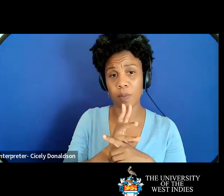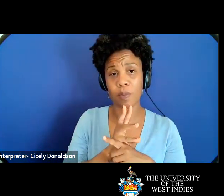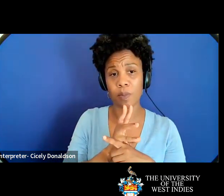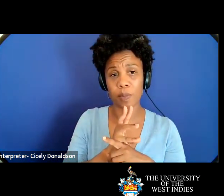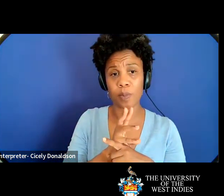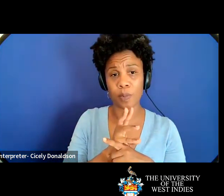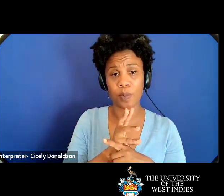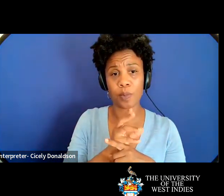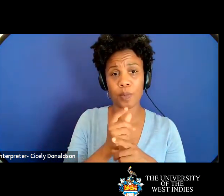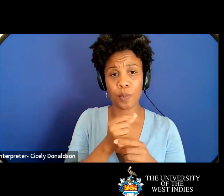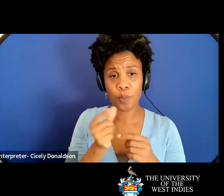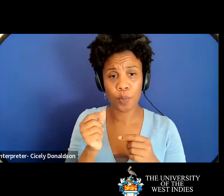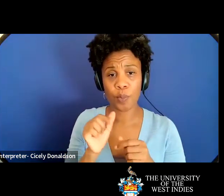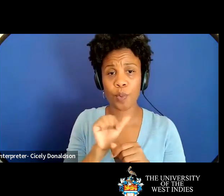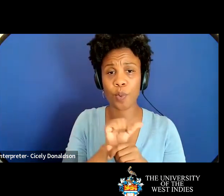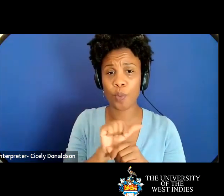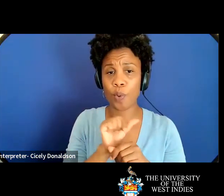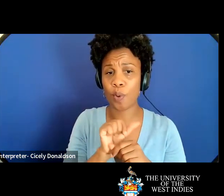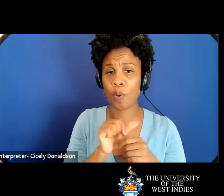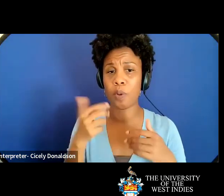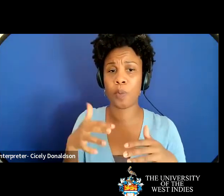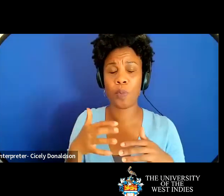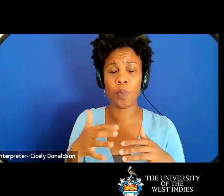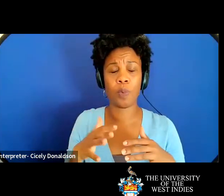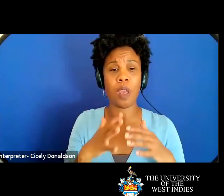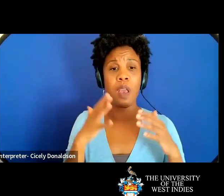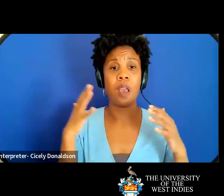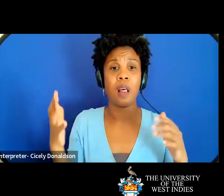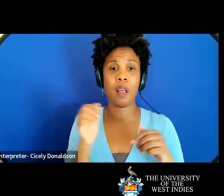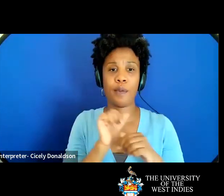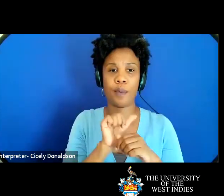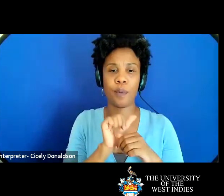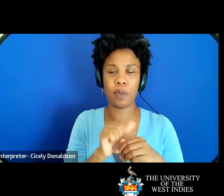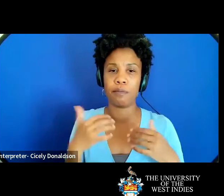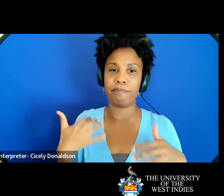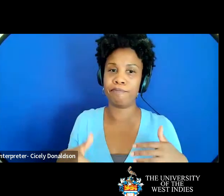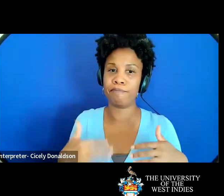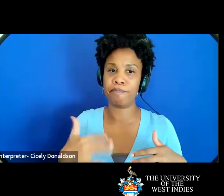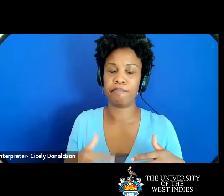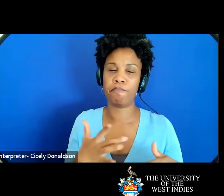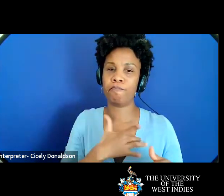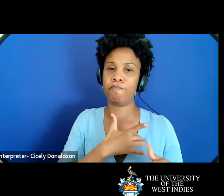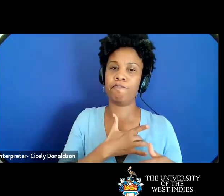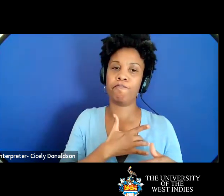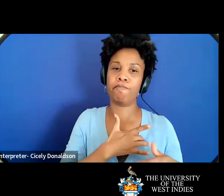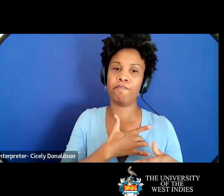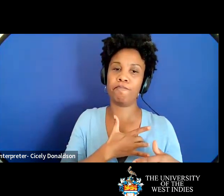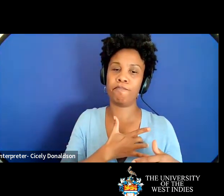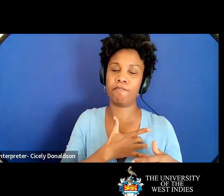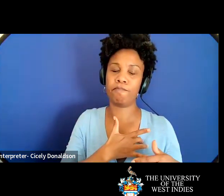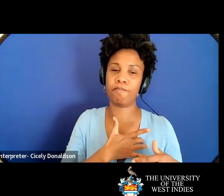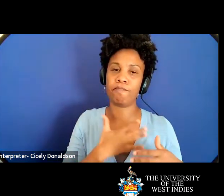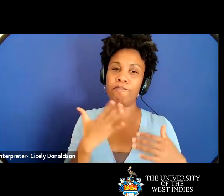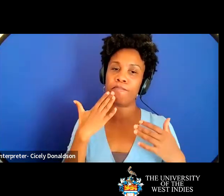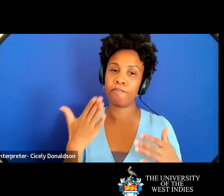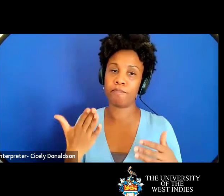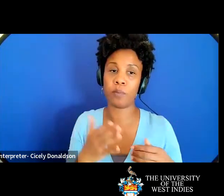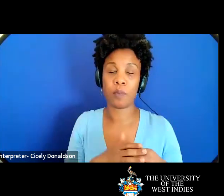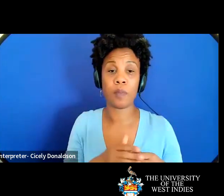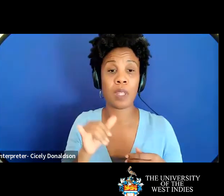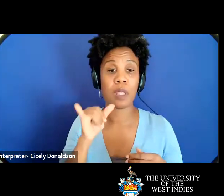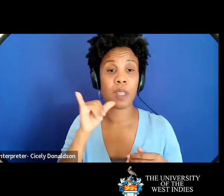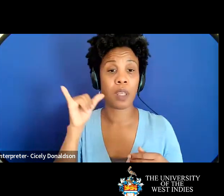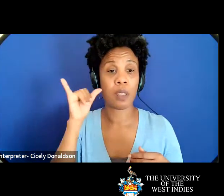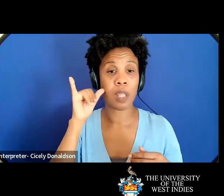the work that has been done has been tremendous. And I deeply appreciate the effort. Yesterday, I named all